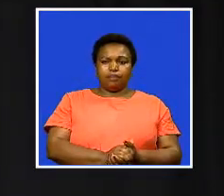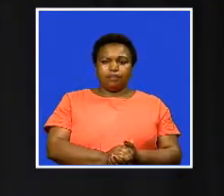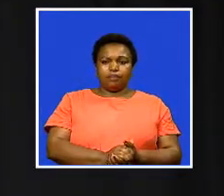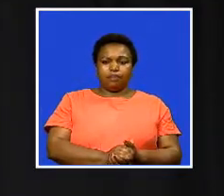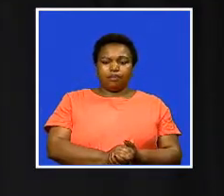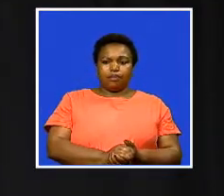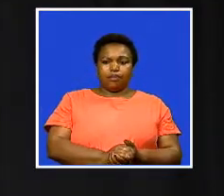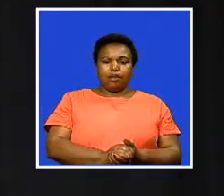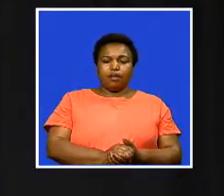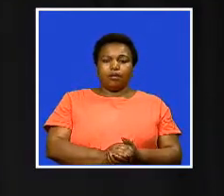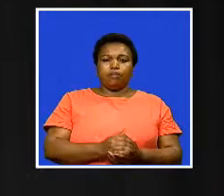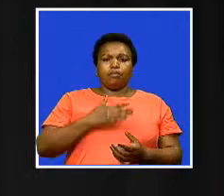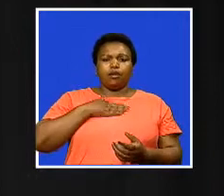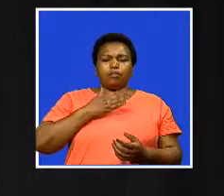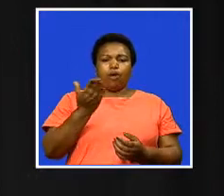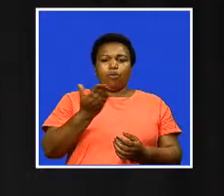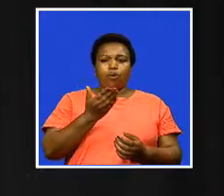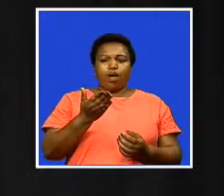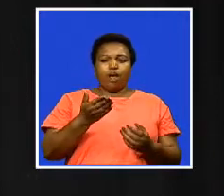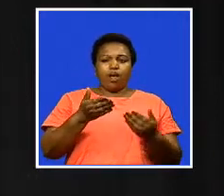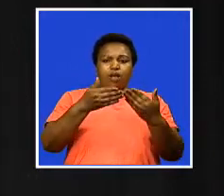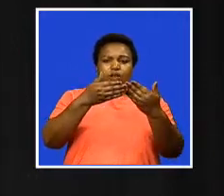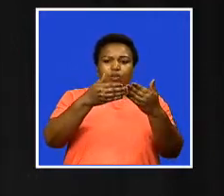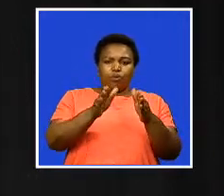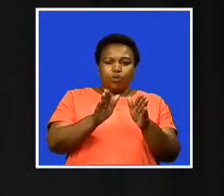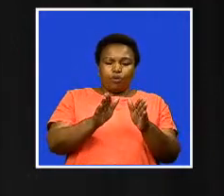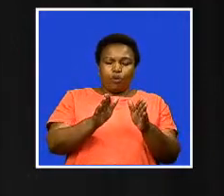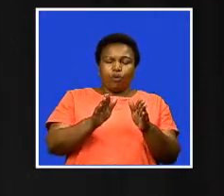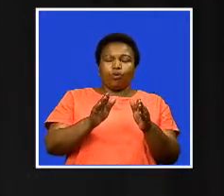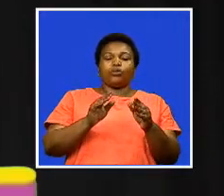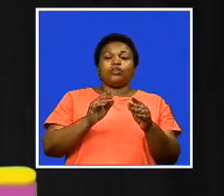emcimbini lapha besilontsha khona i commemoration ya World AIDS Day.